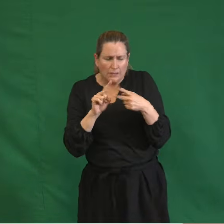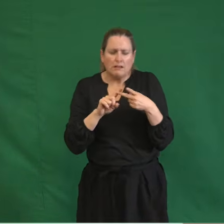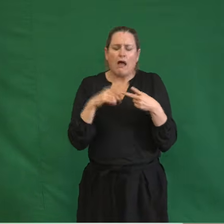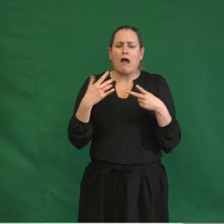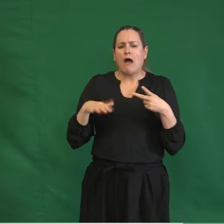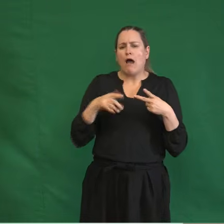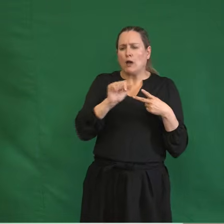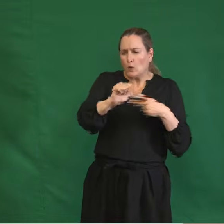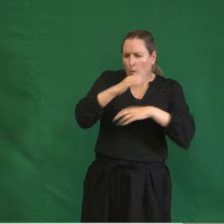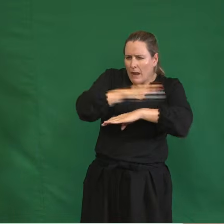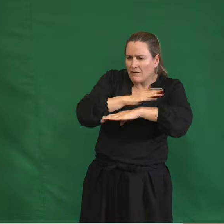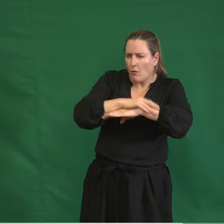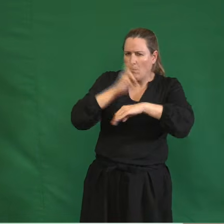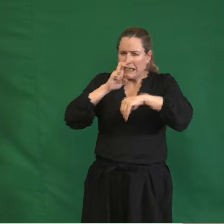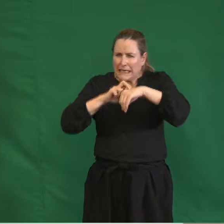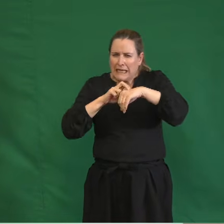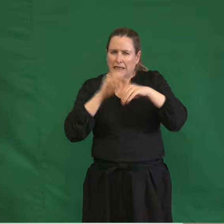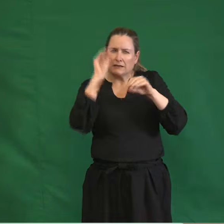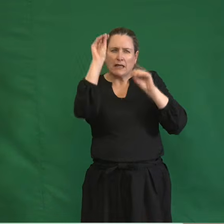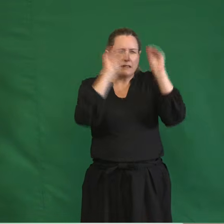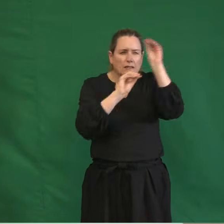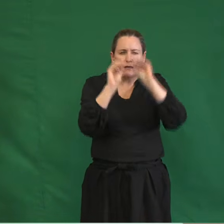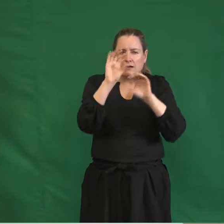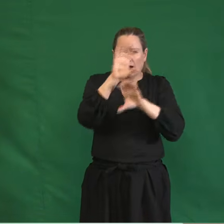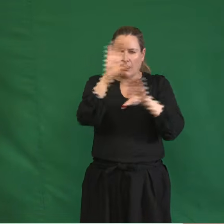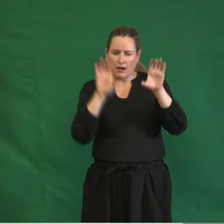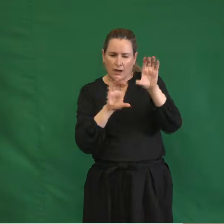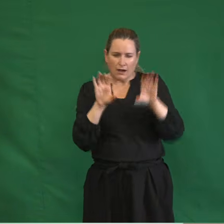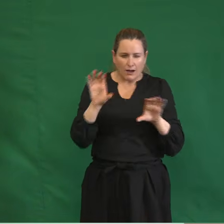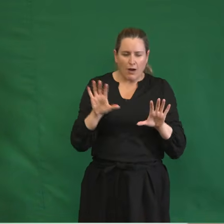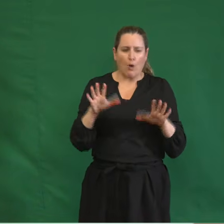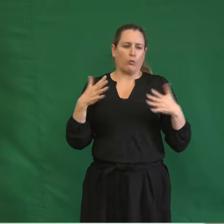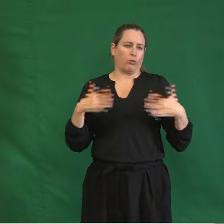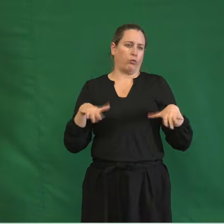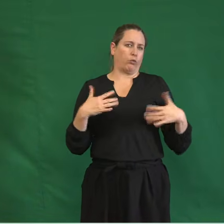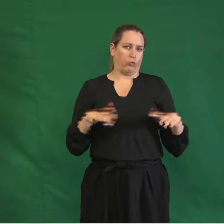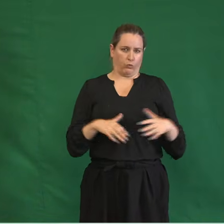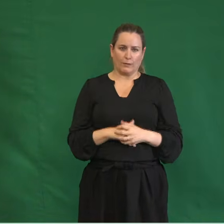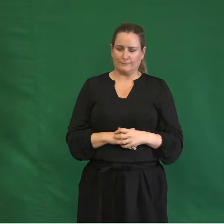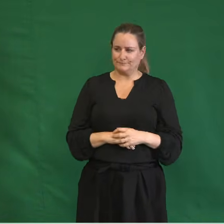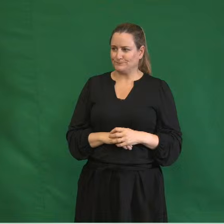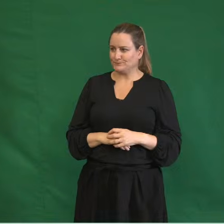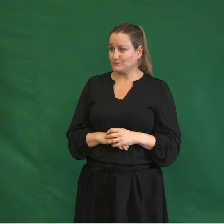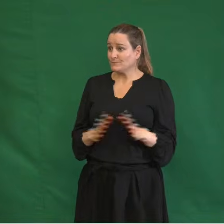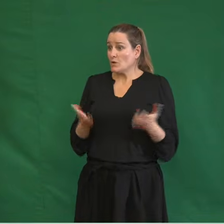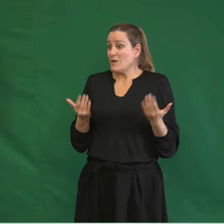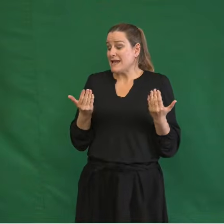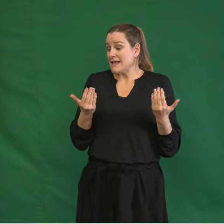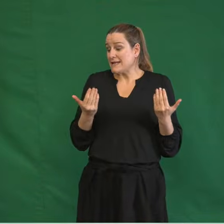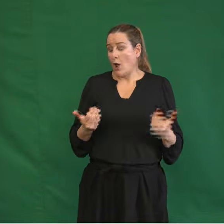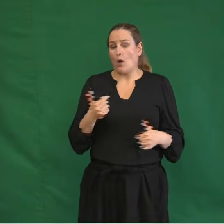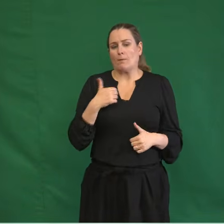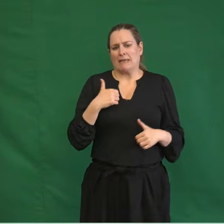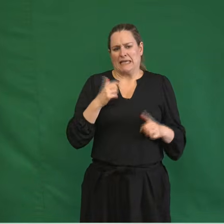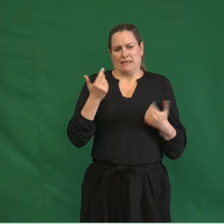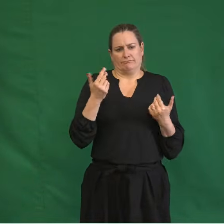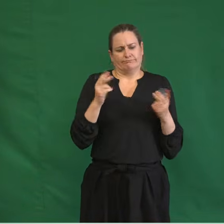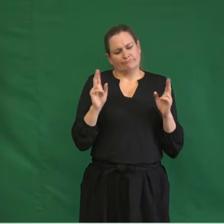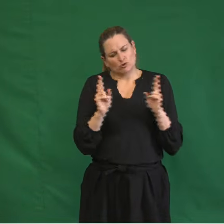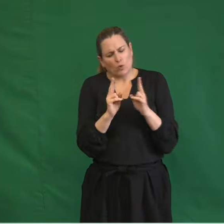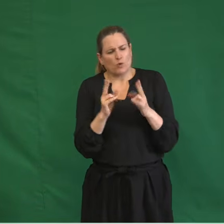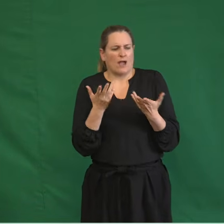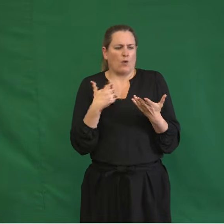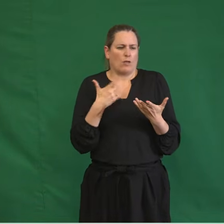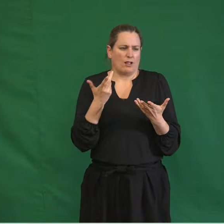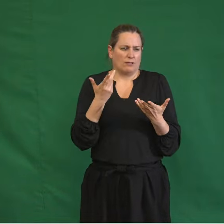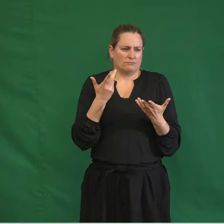also gained in terms of valuable experience from the project. So I want to briefly share a little bit about the vocabulary, and